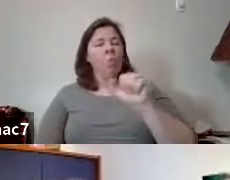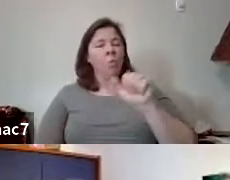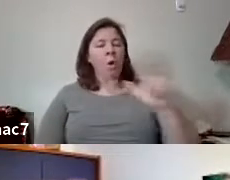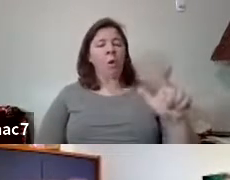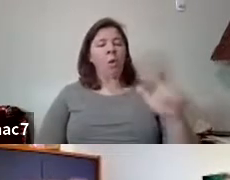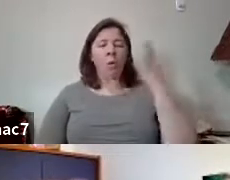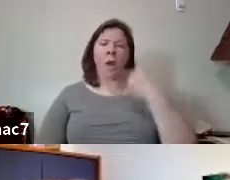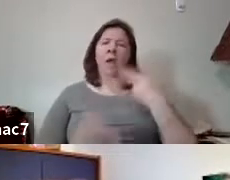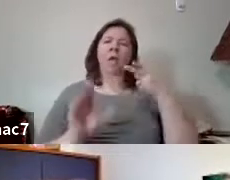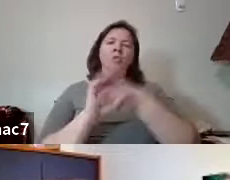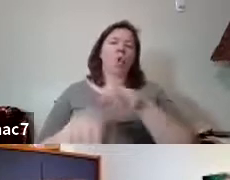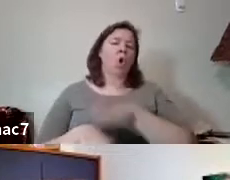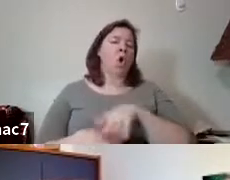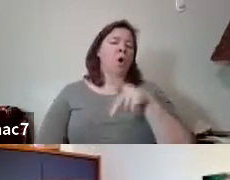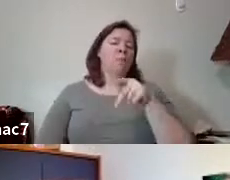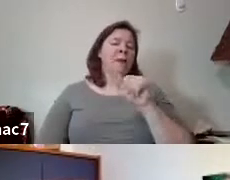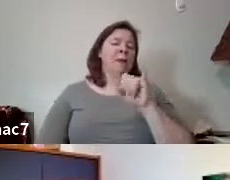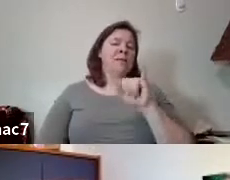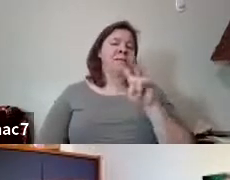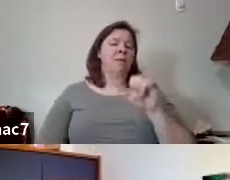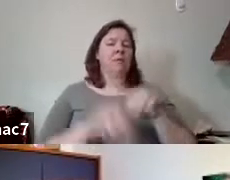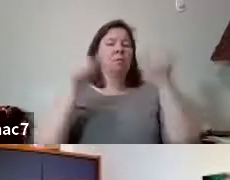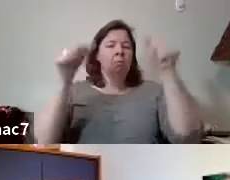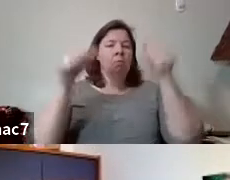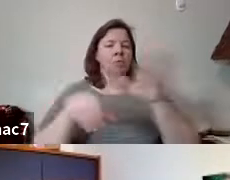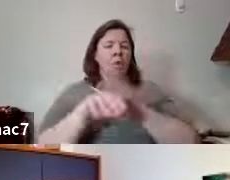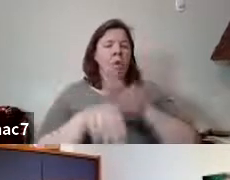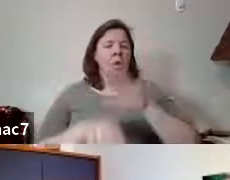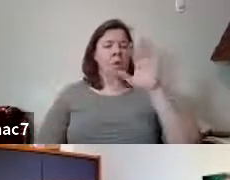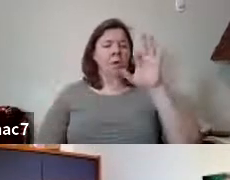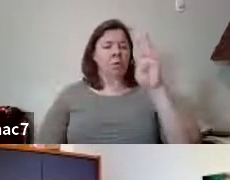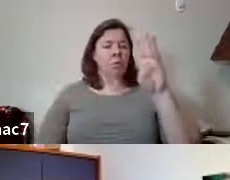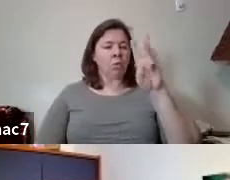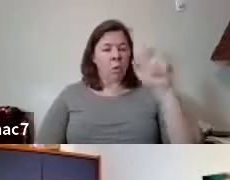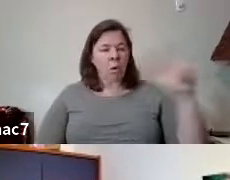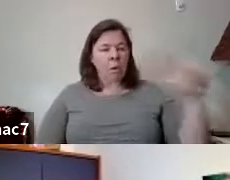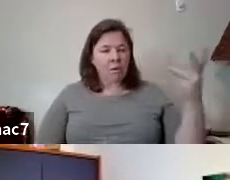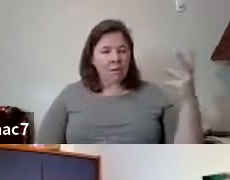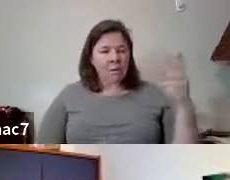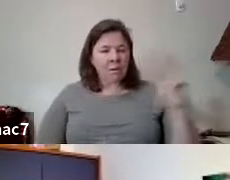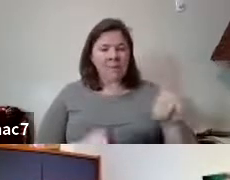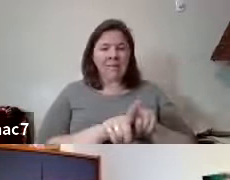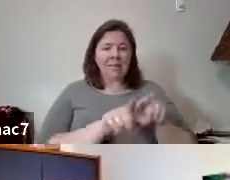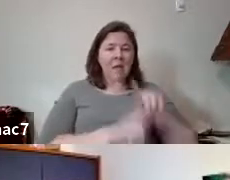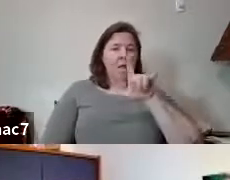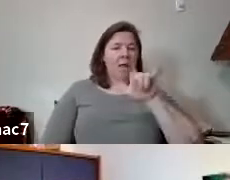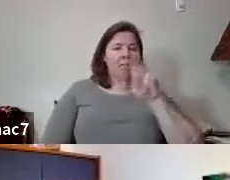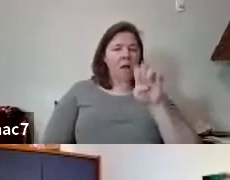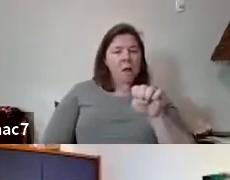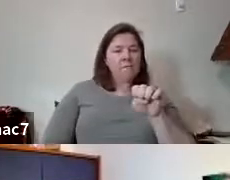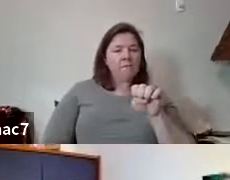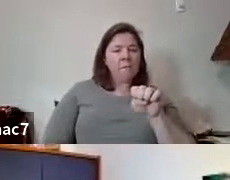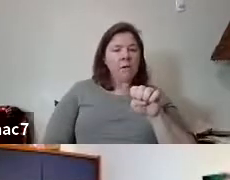create, and you've got quite a few friends in Facebook, if you just created a Facebook Live, you just speak about, hey, this